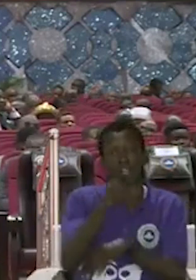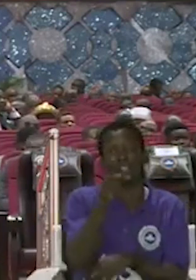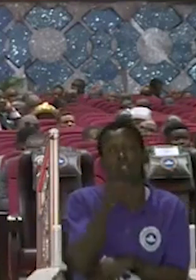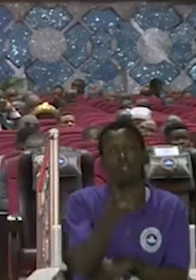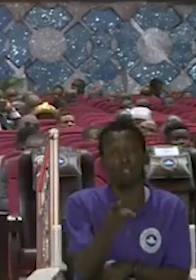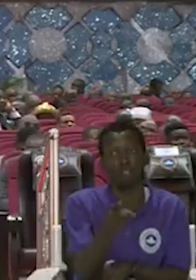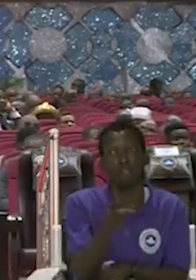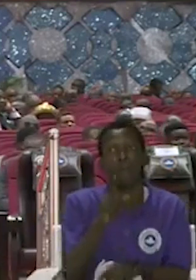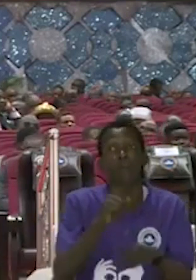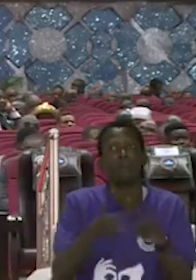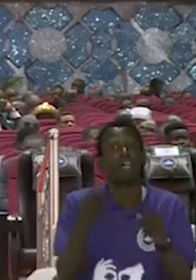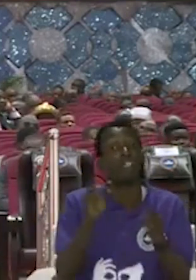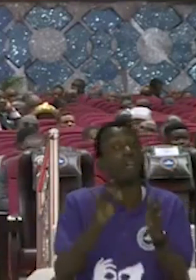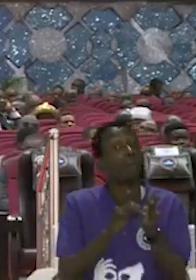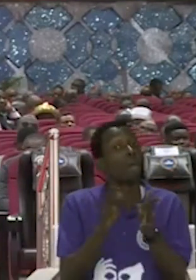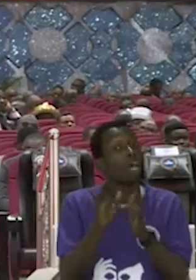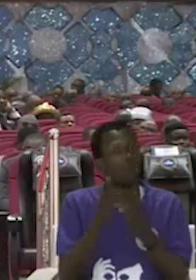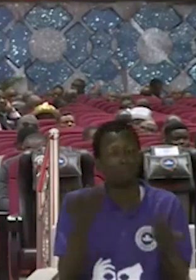But the Bible says,